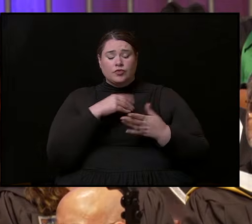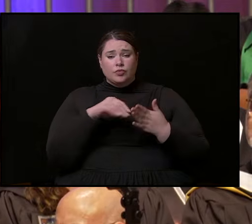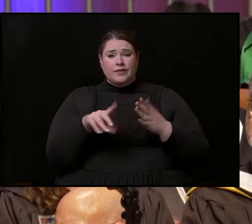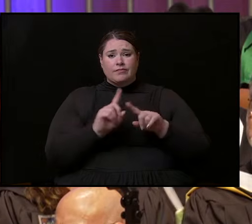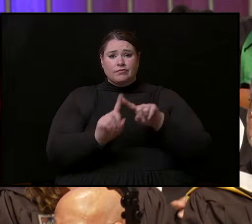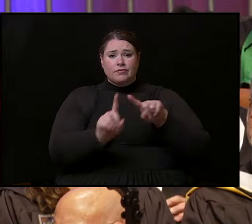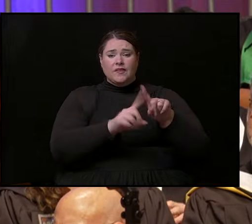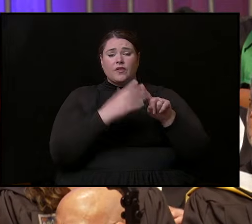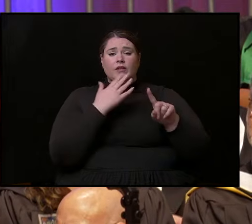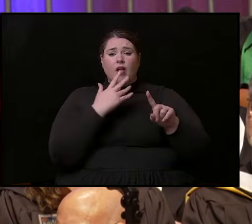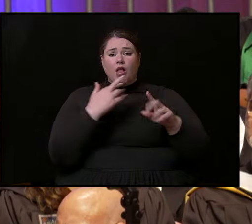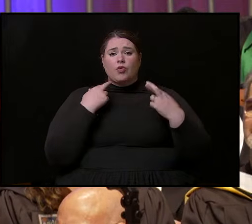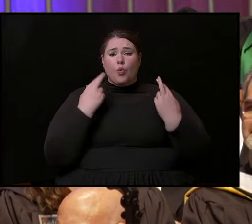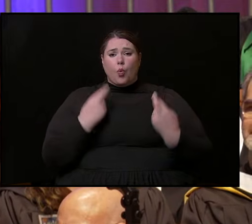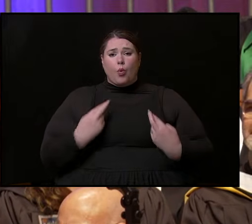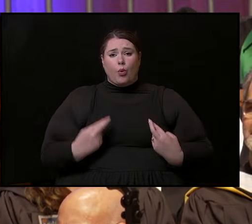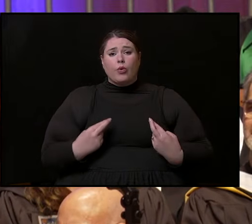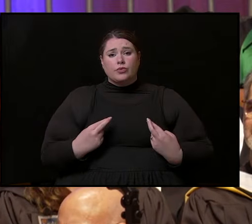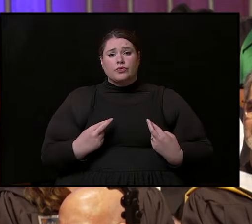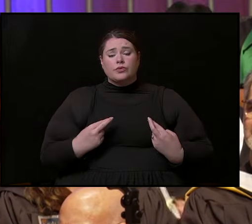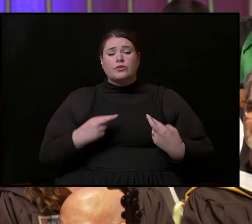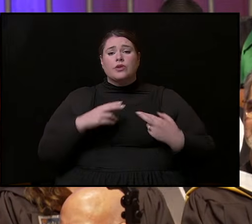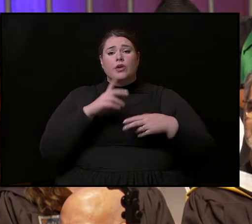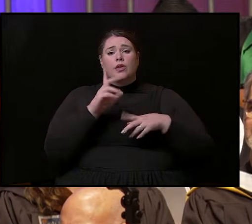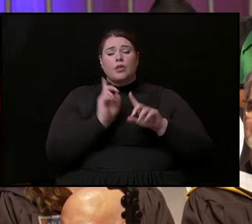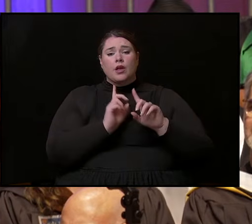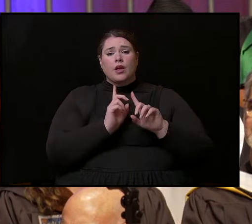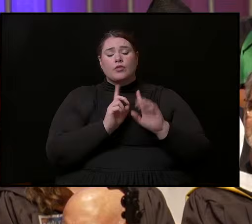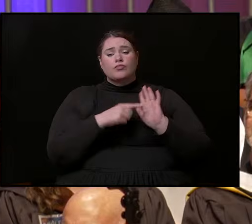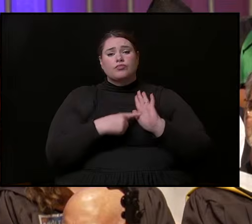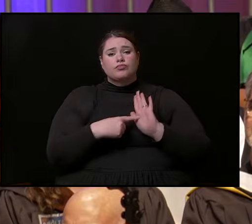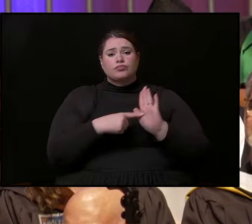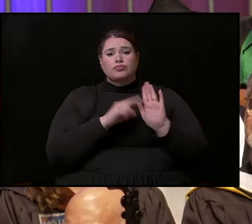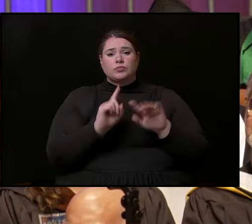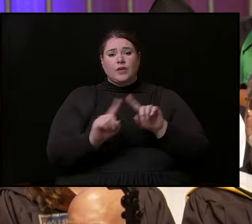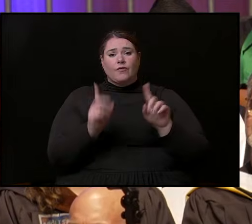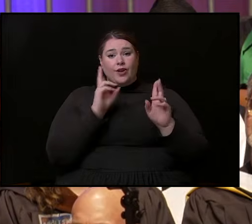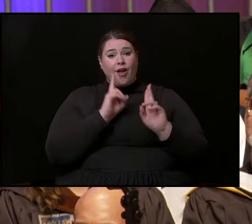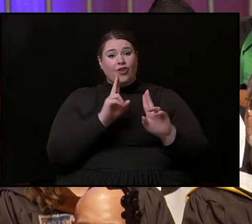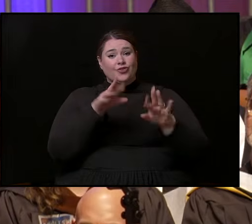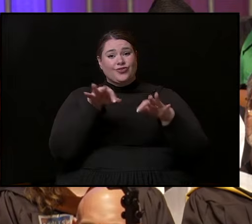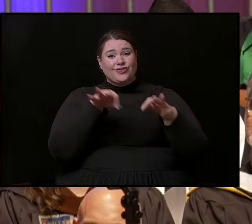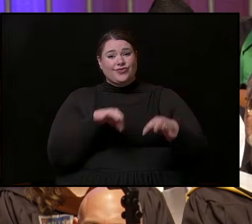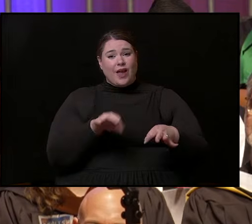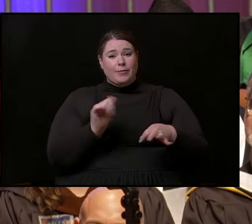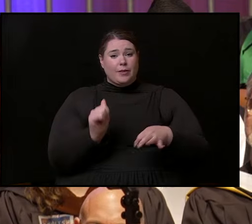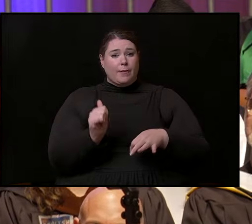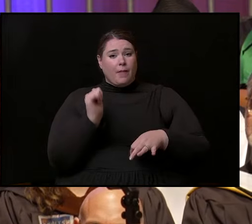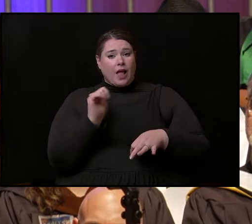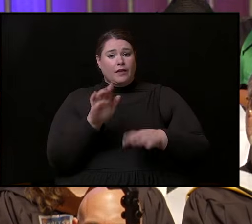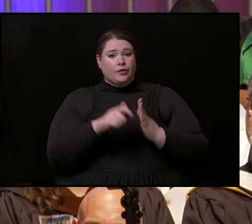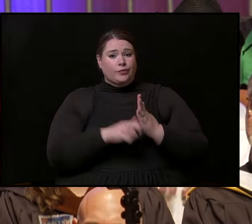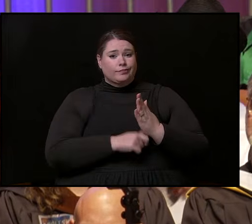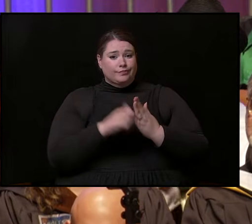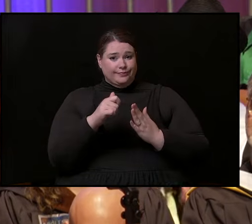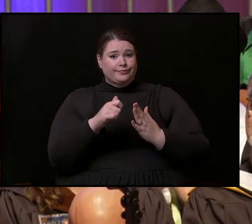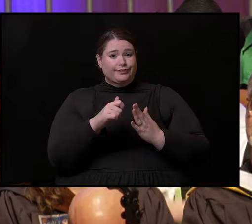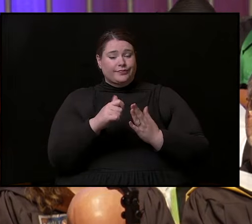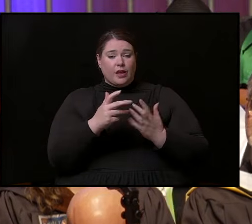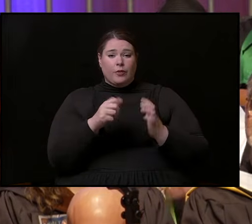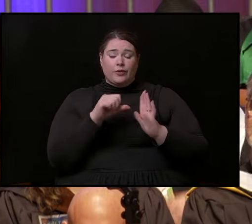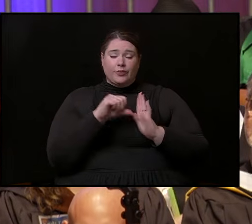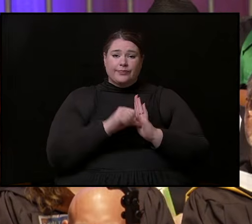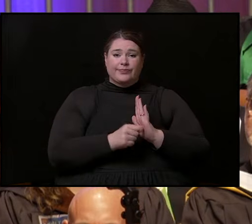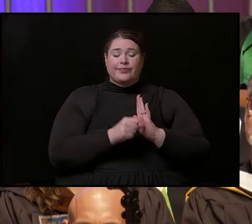their regalia today. These cords donate various honors and are described in the back of your program. I would like to highlight 3